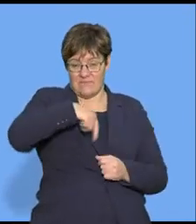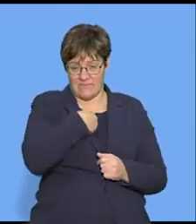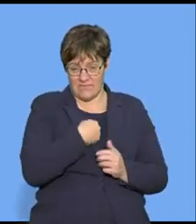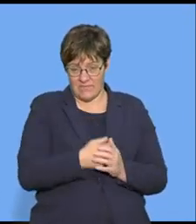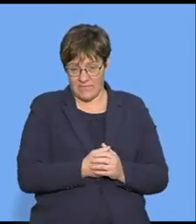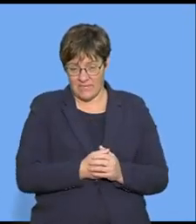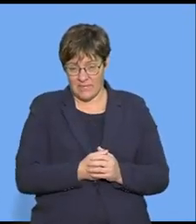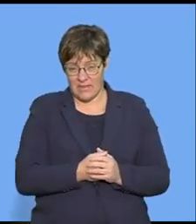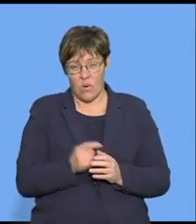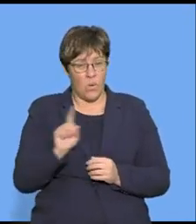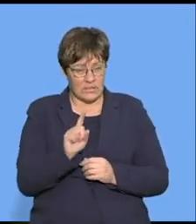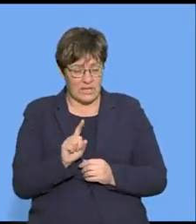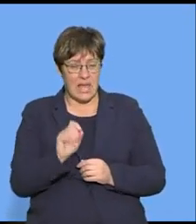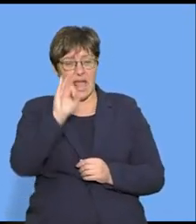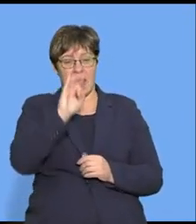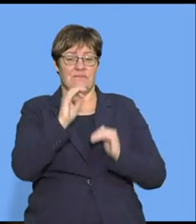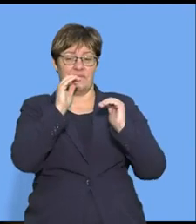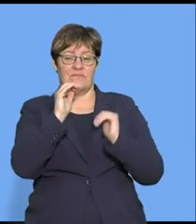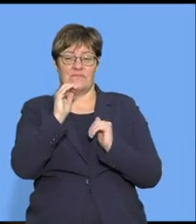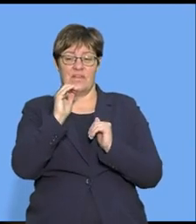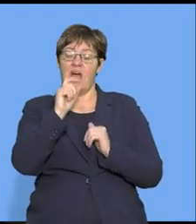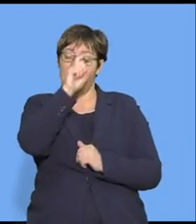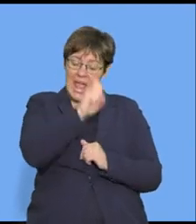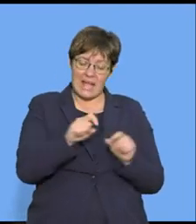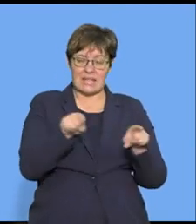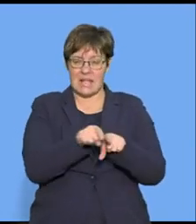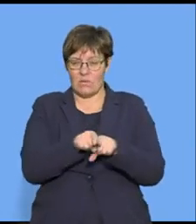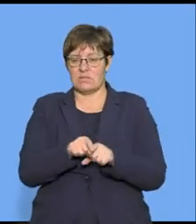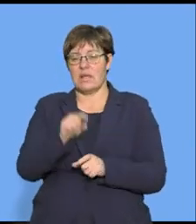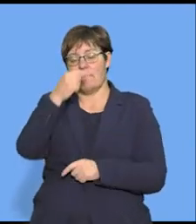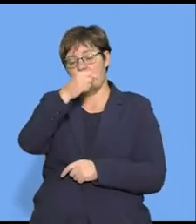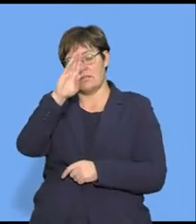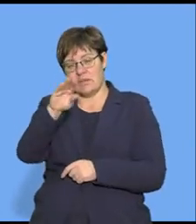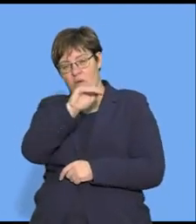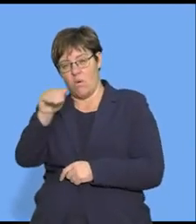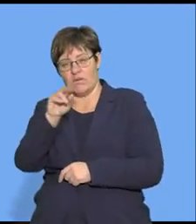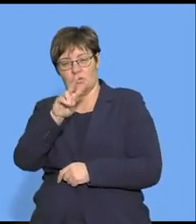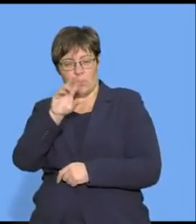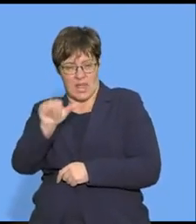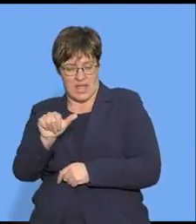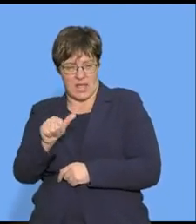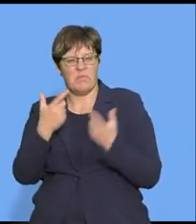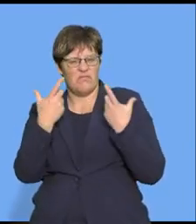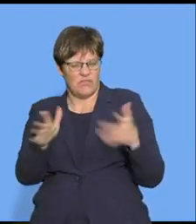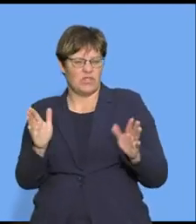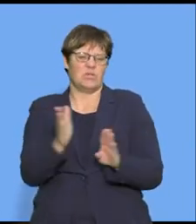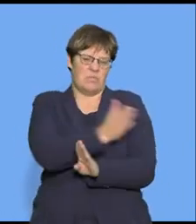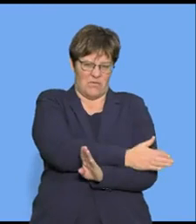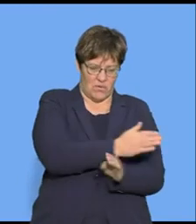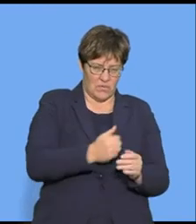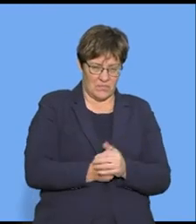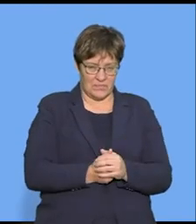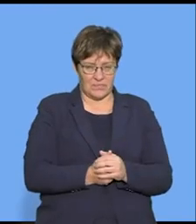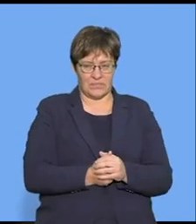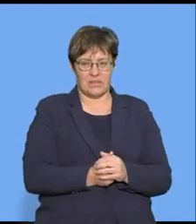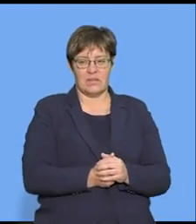x is equals to minus b over 2a, which you would have done in the previous question, which is just 3,